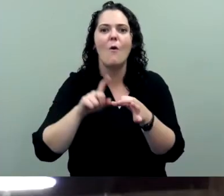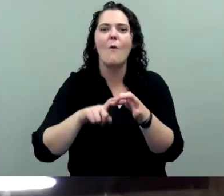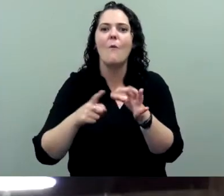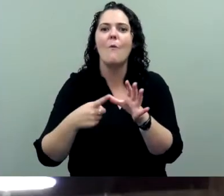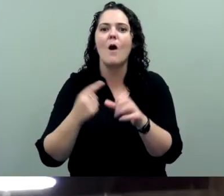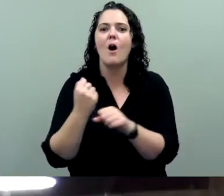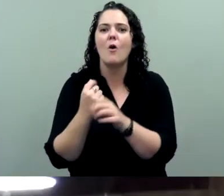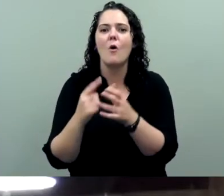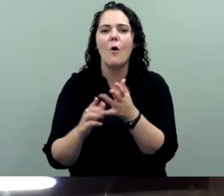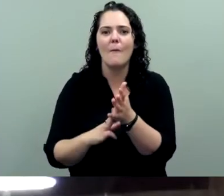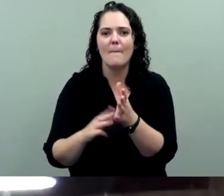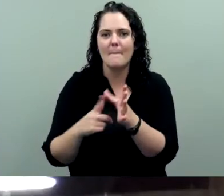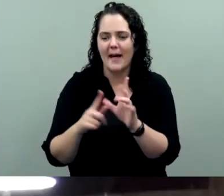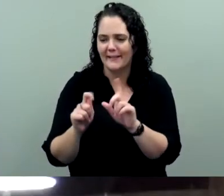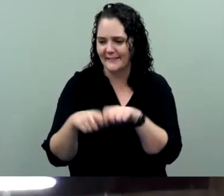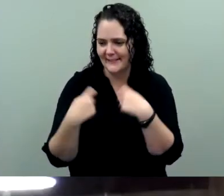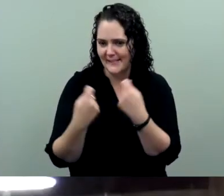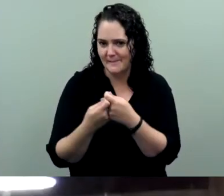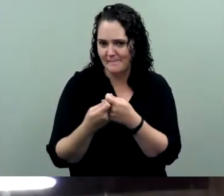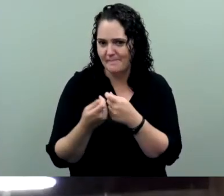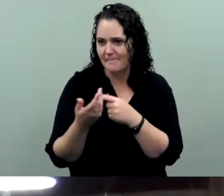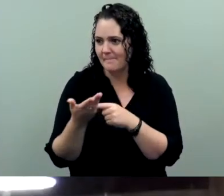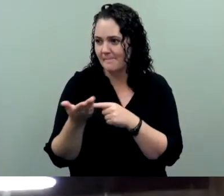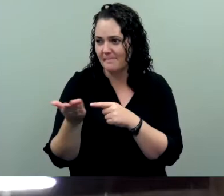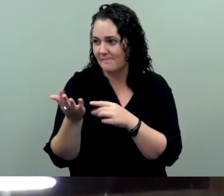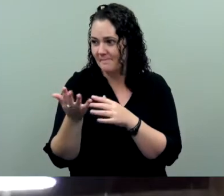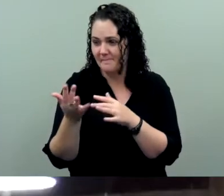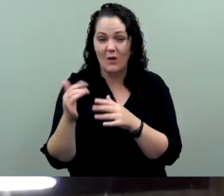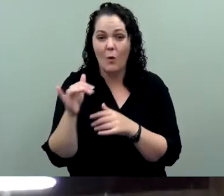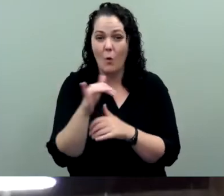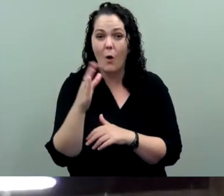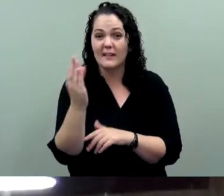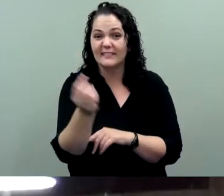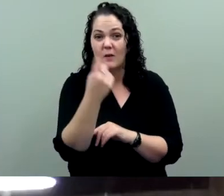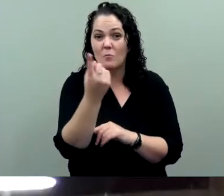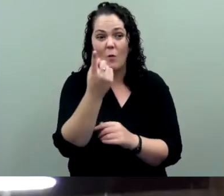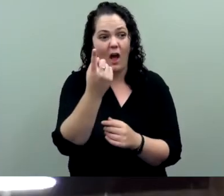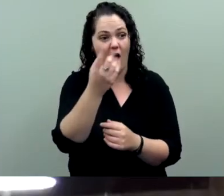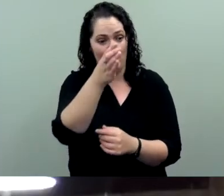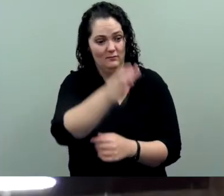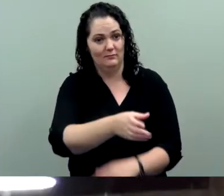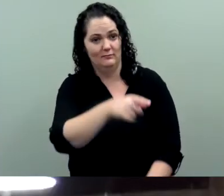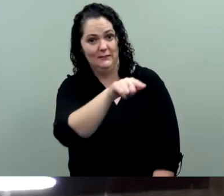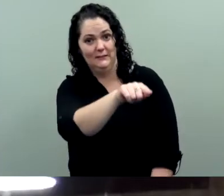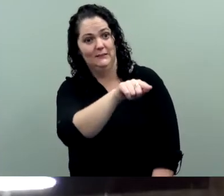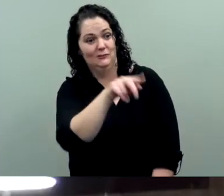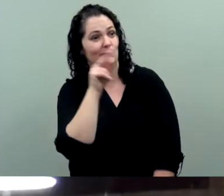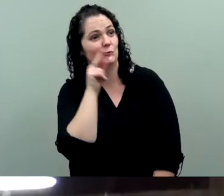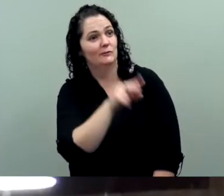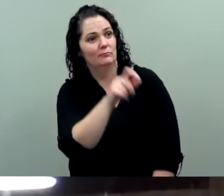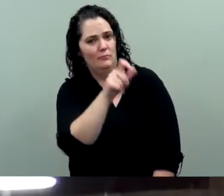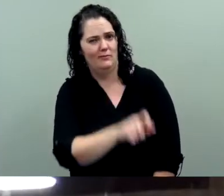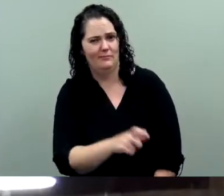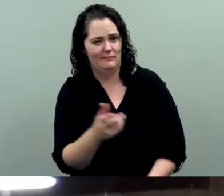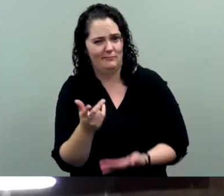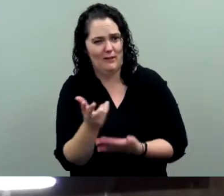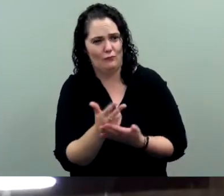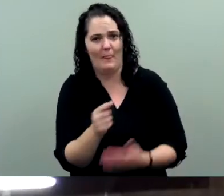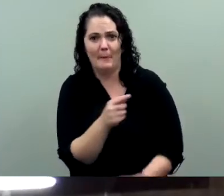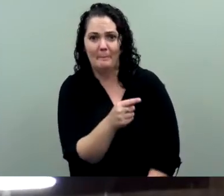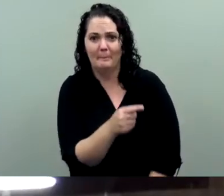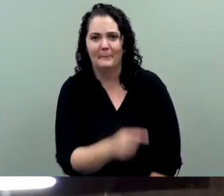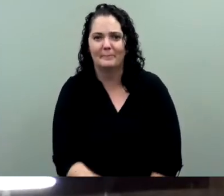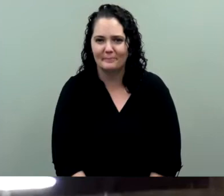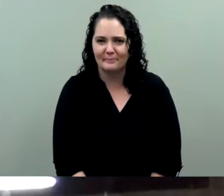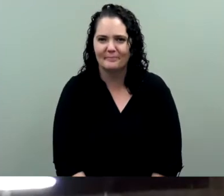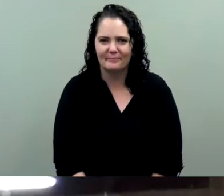portrait to work from, but if you have somebody sitting there in front of you, just draw them, okay? So let's get ourselves set up for this now. And what I'm gonna use